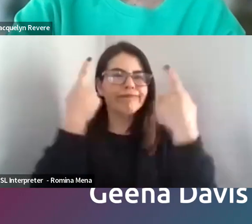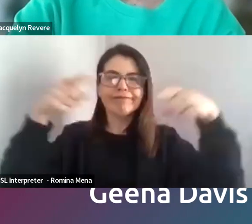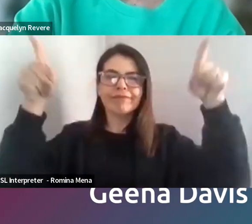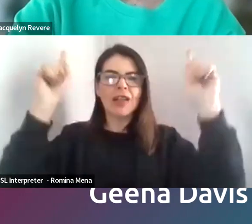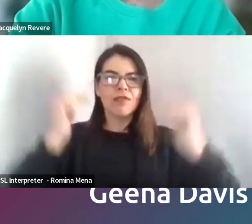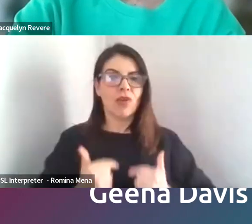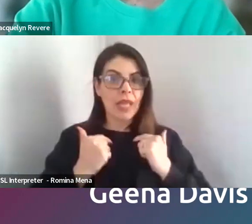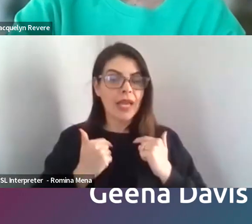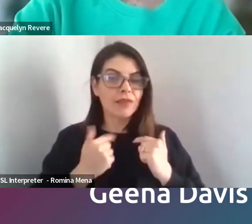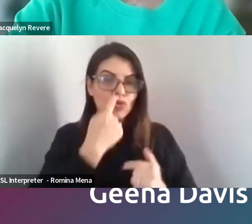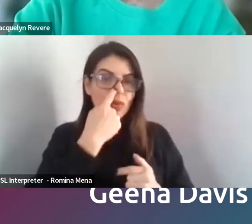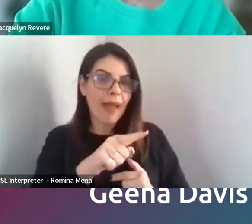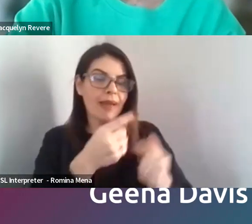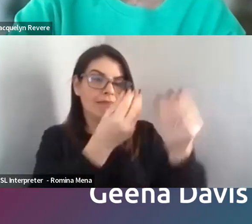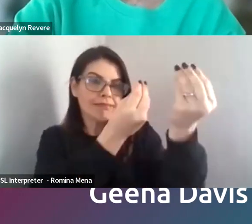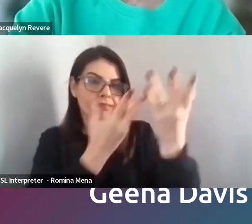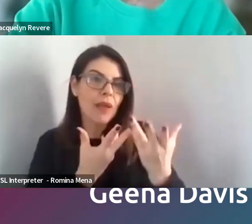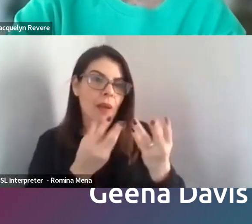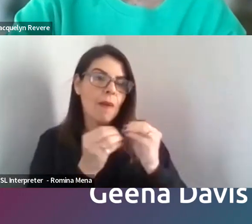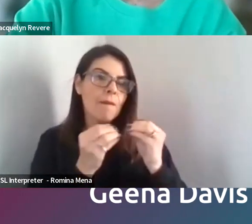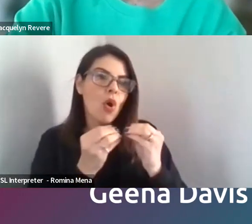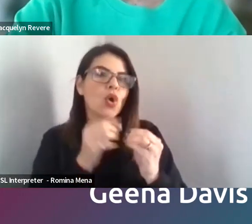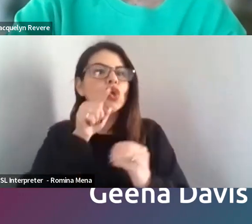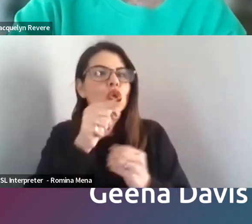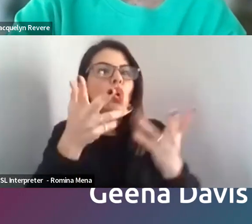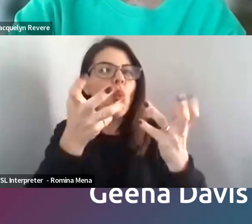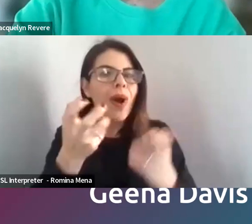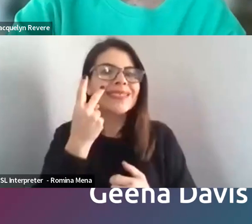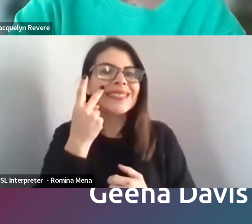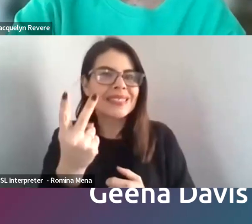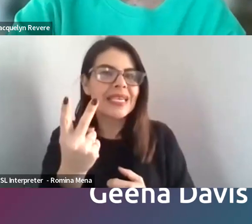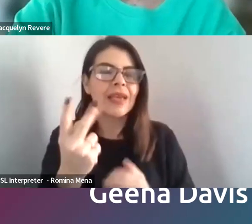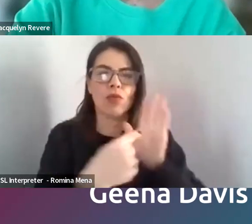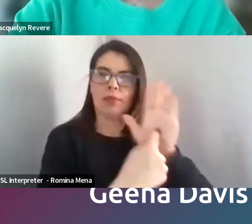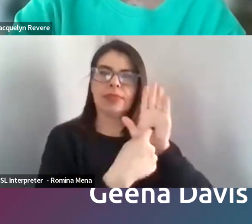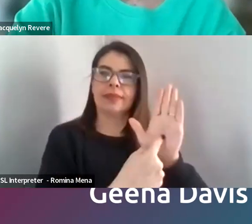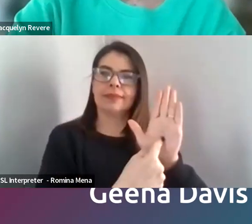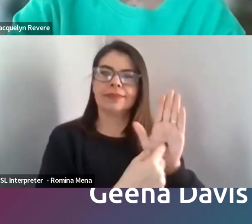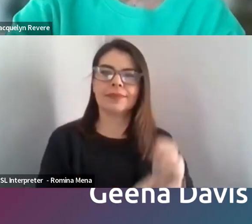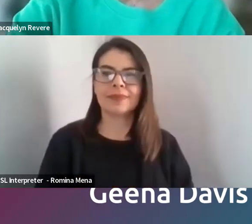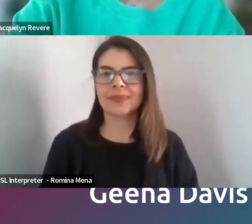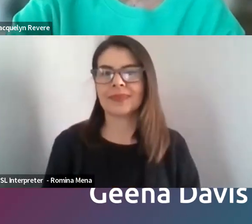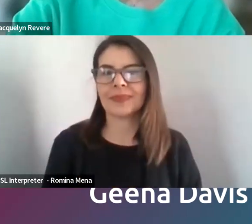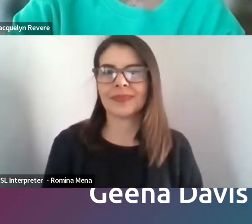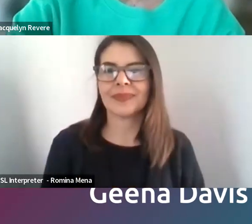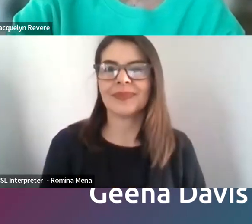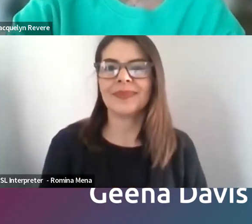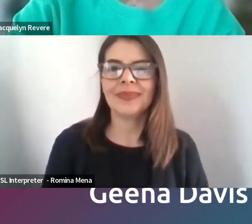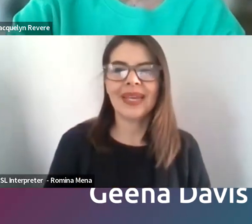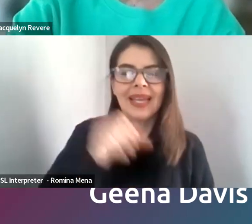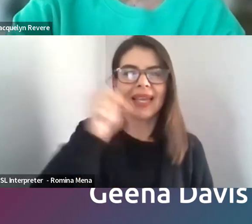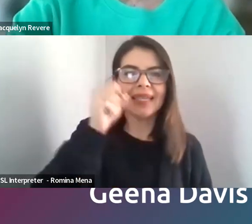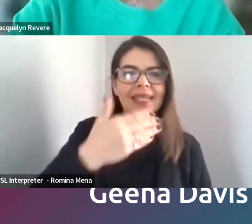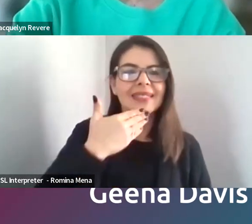So can you talk a little bit more about what you would like to see represented? Yeah, thanks, Madeline.